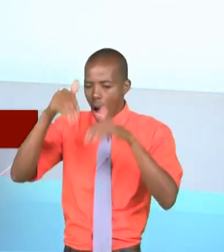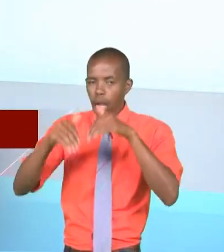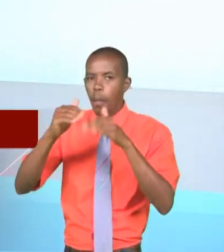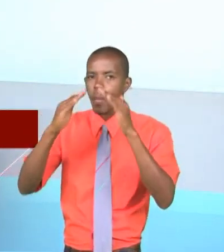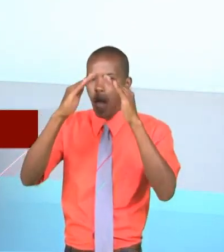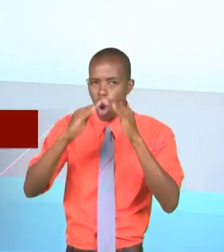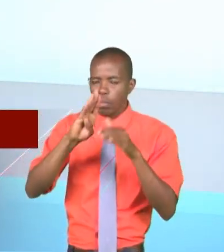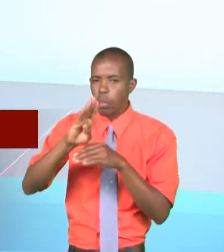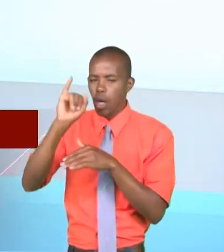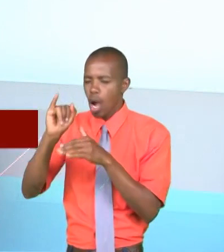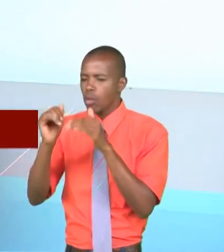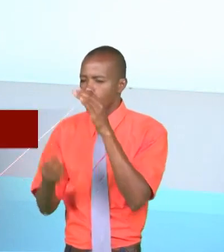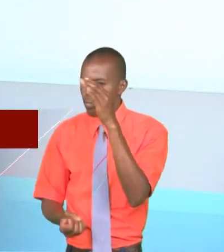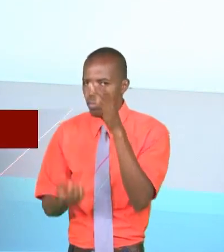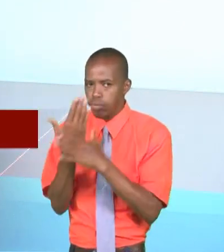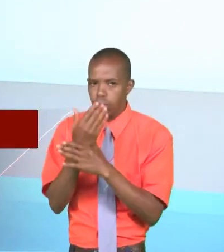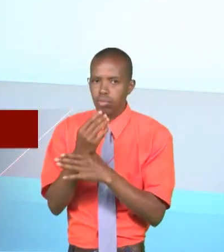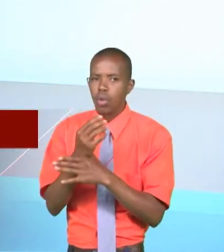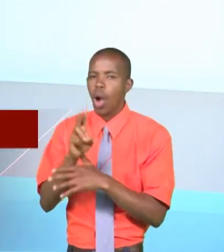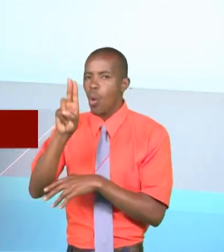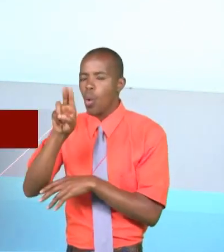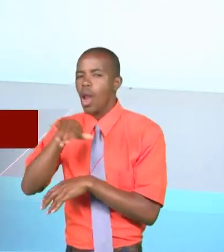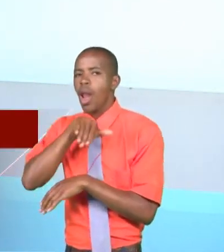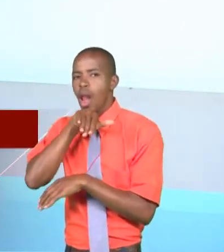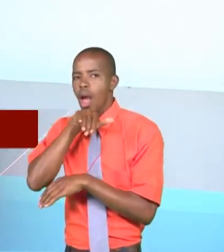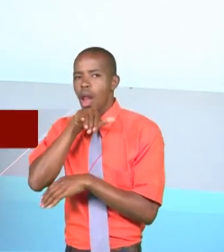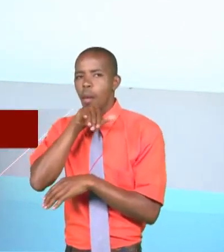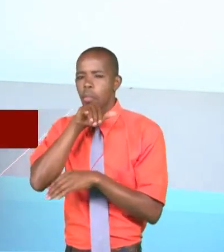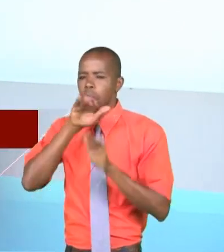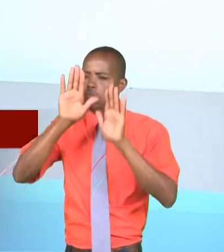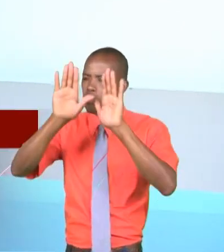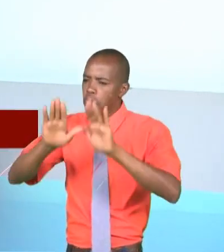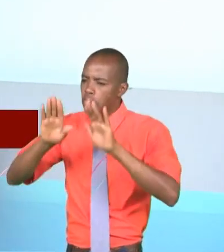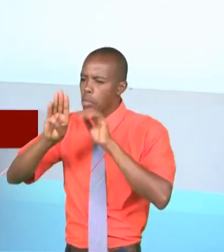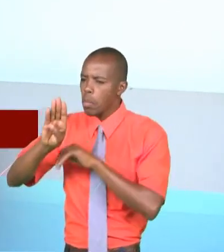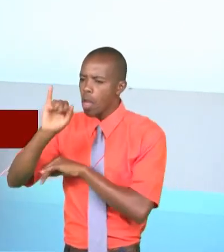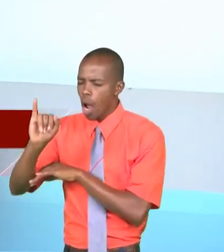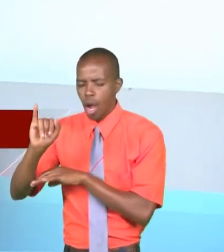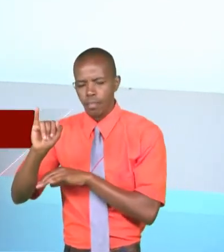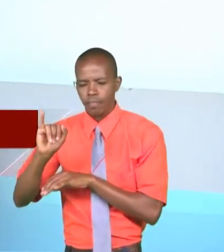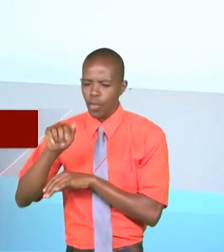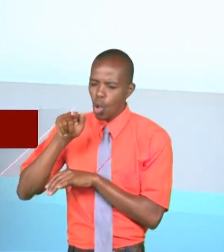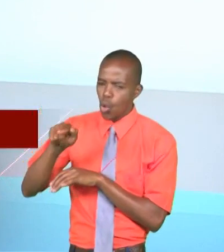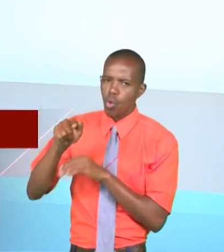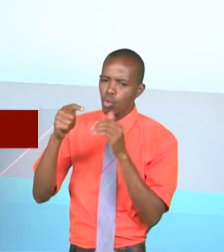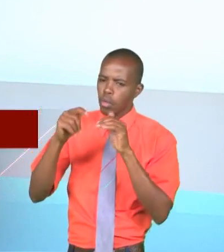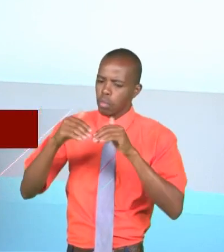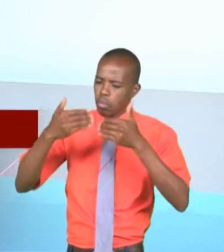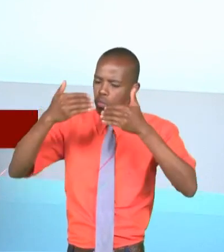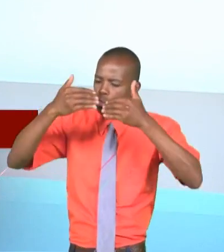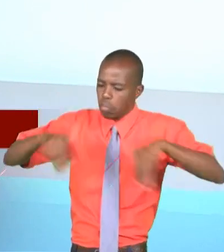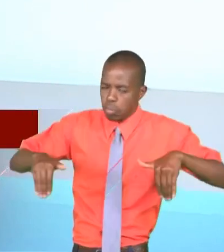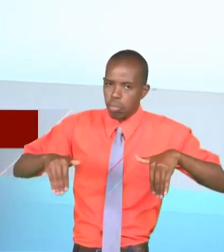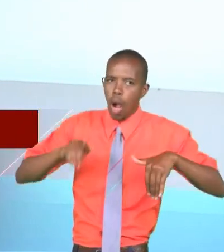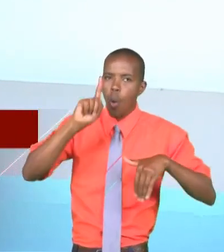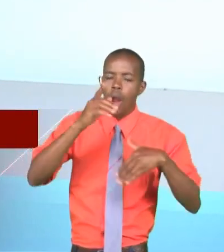was formed. Uhuru and Raila championed this BBI. You have distanced yourself as one